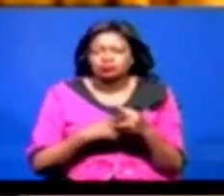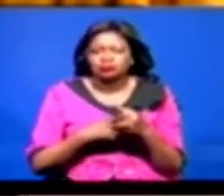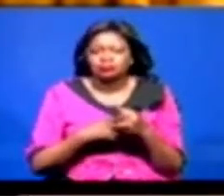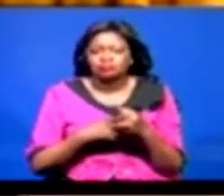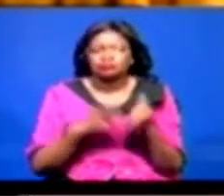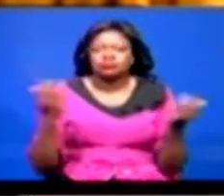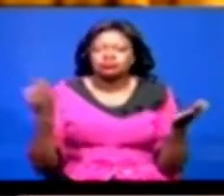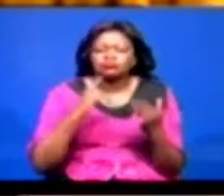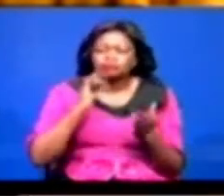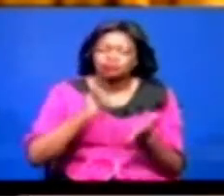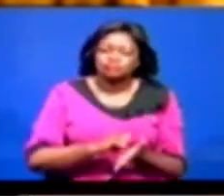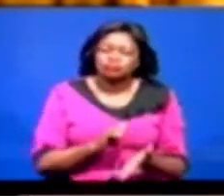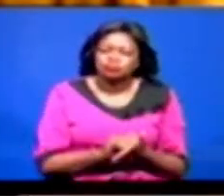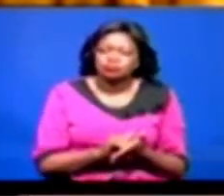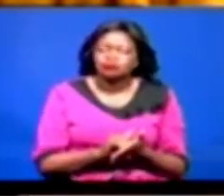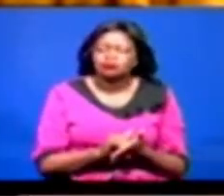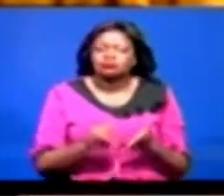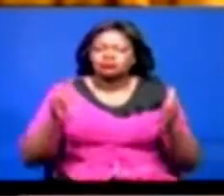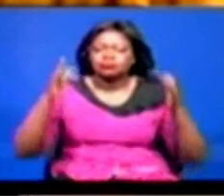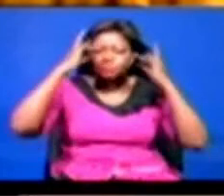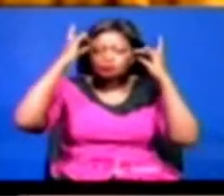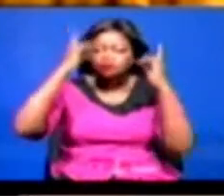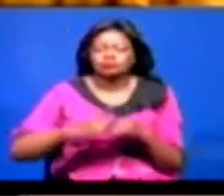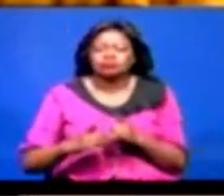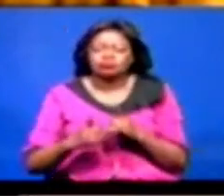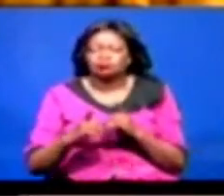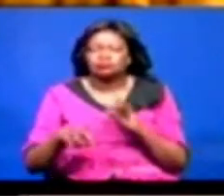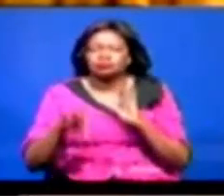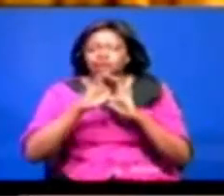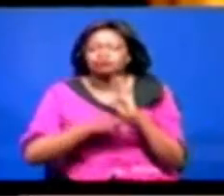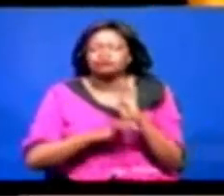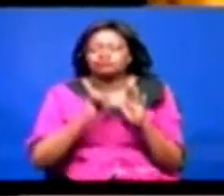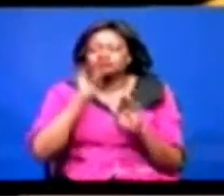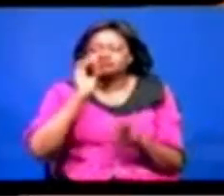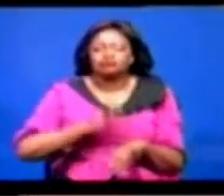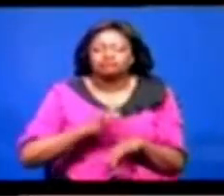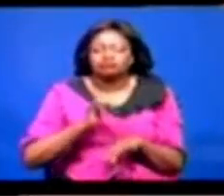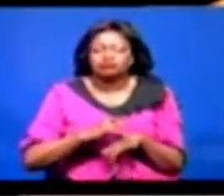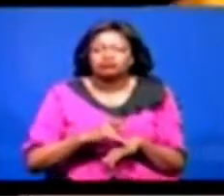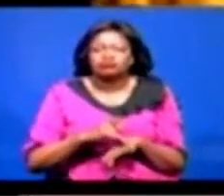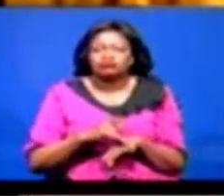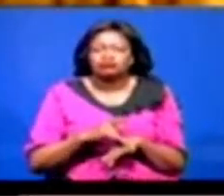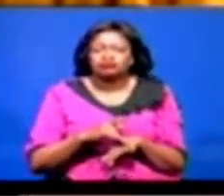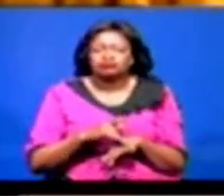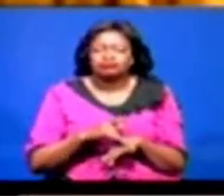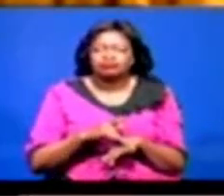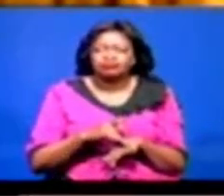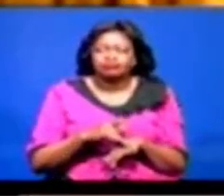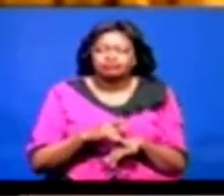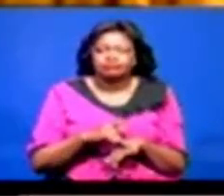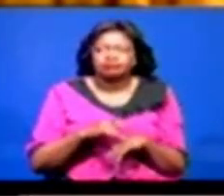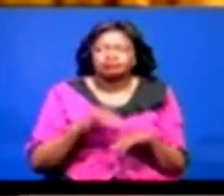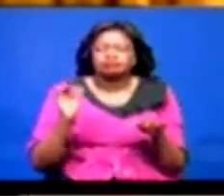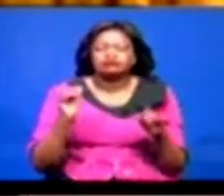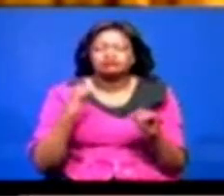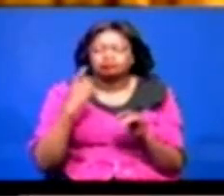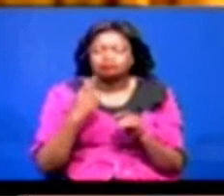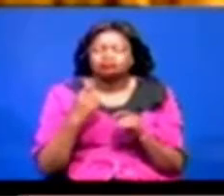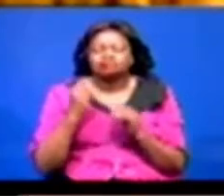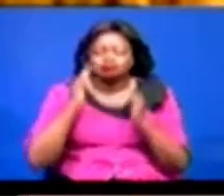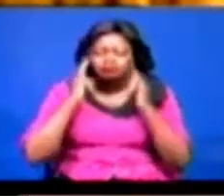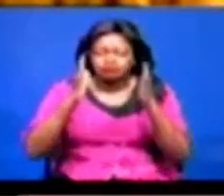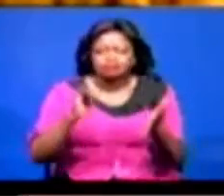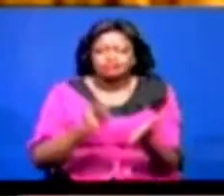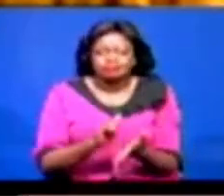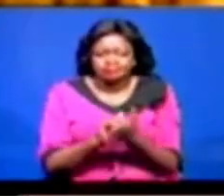said that the determination as to constitutionality cannot affect antecedent acts. It can only look forward, so that